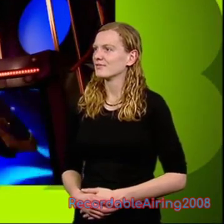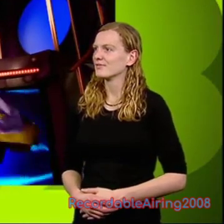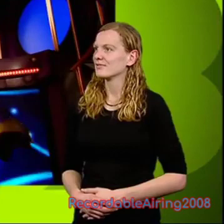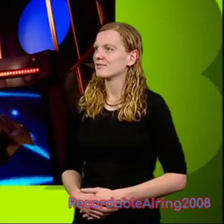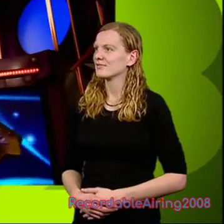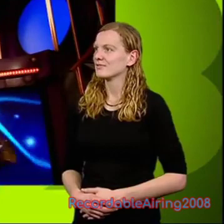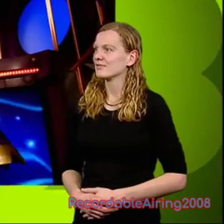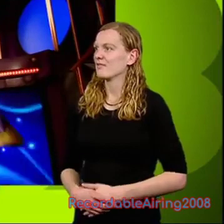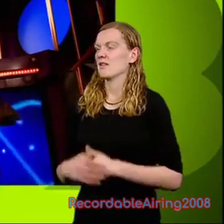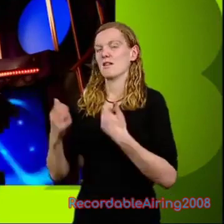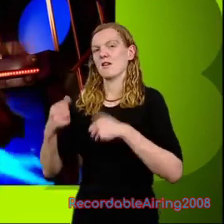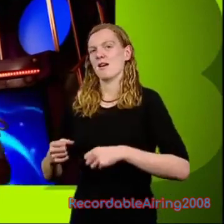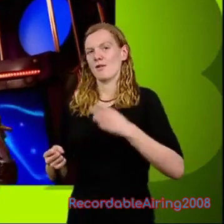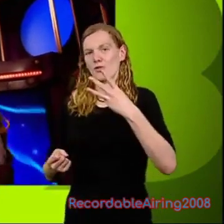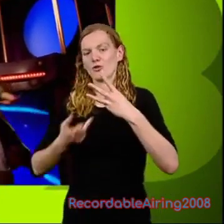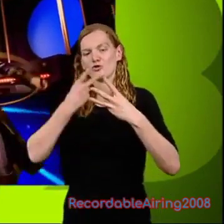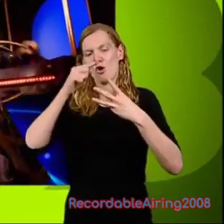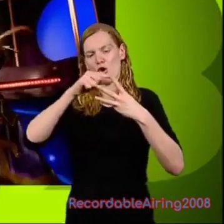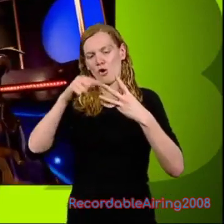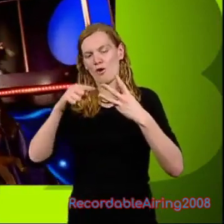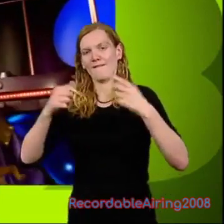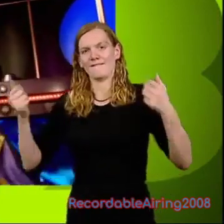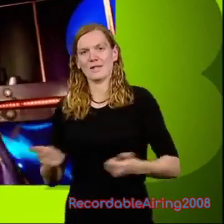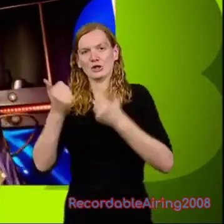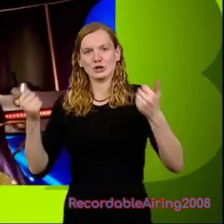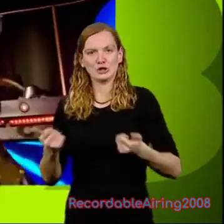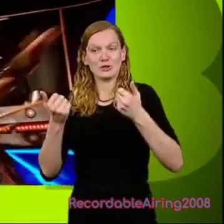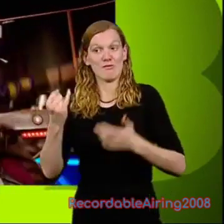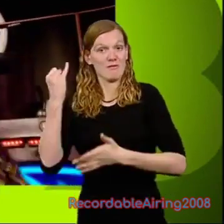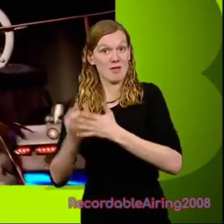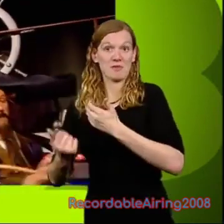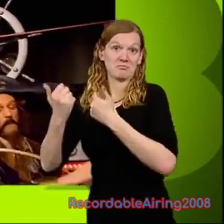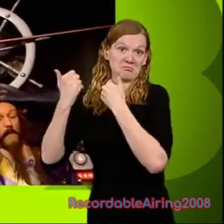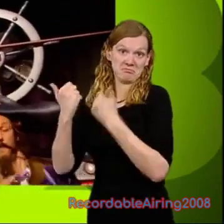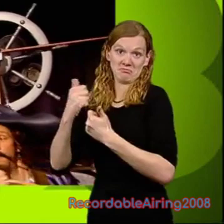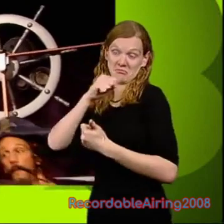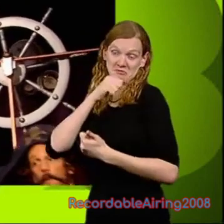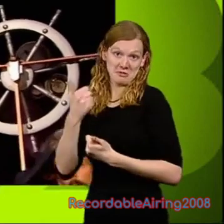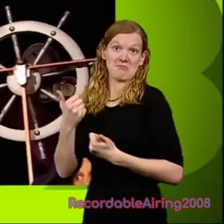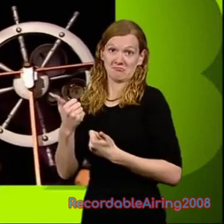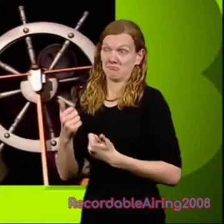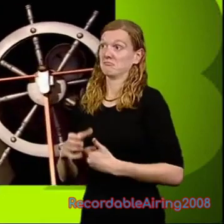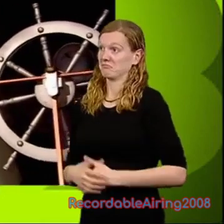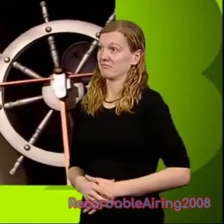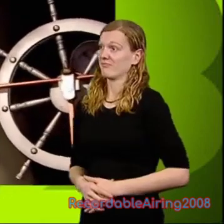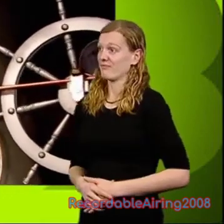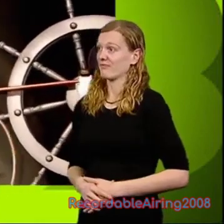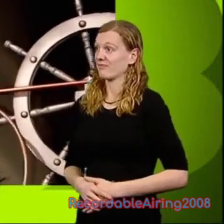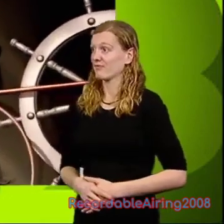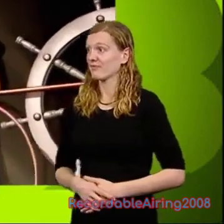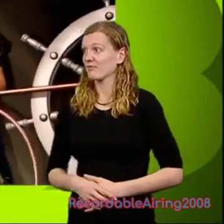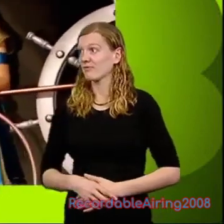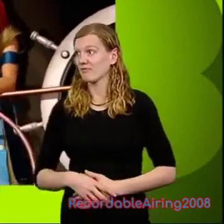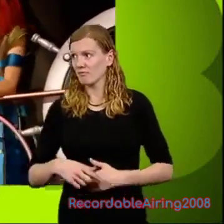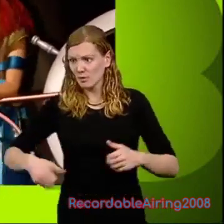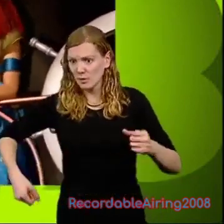Of our three spinning songs. Nice one, Jingles. Hey, Honk, these hula hoops have turned out to be a real